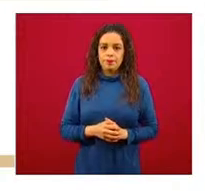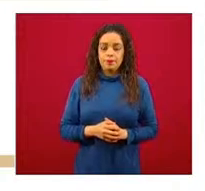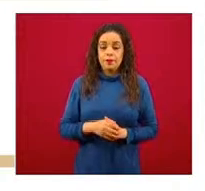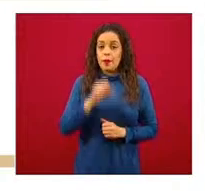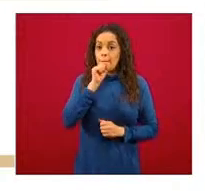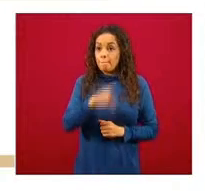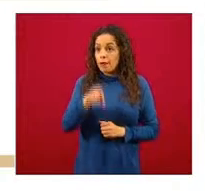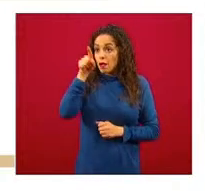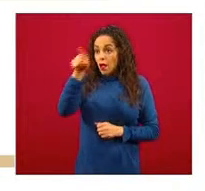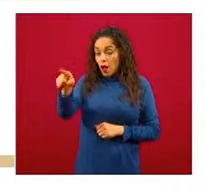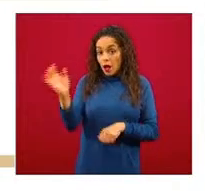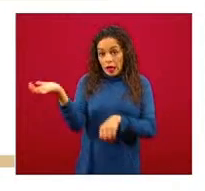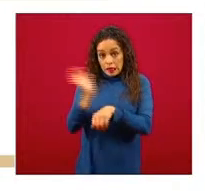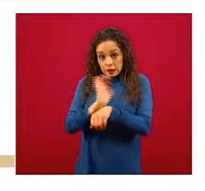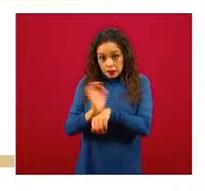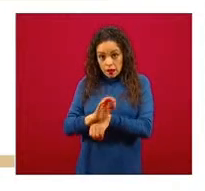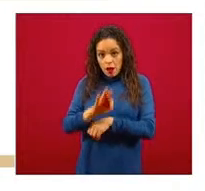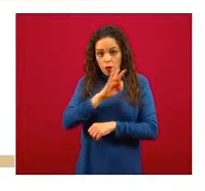your tickets,